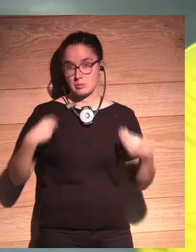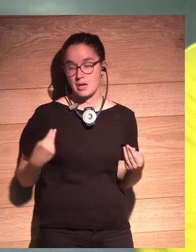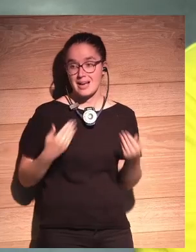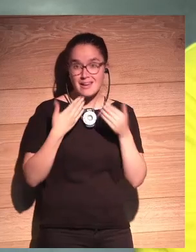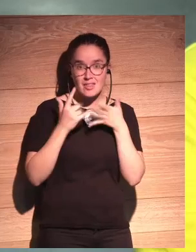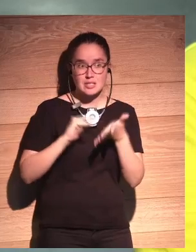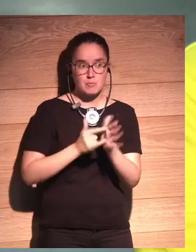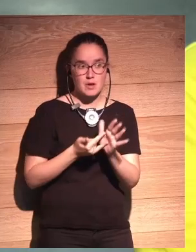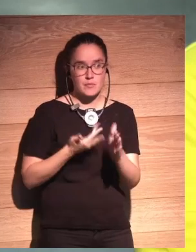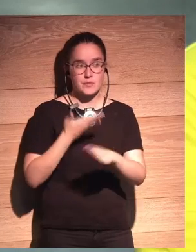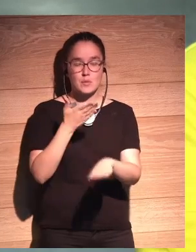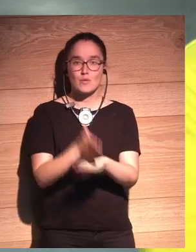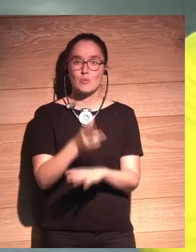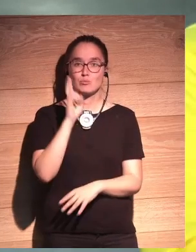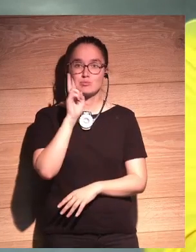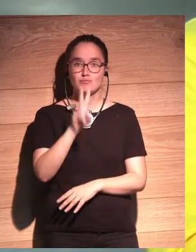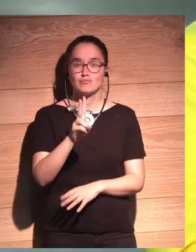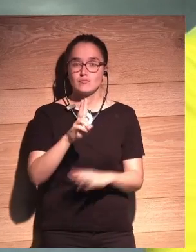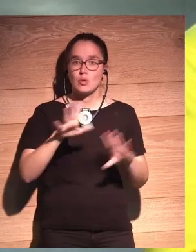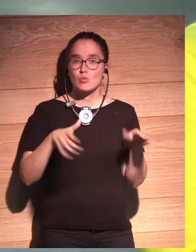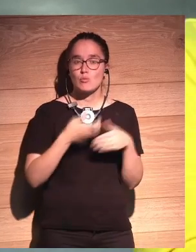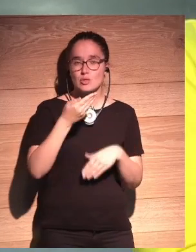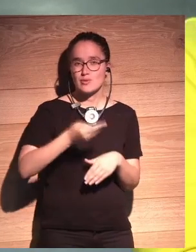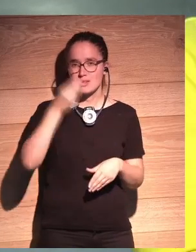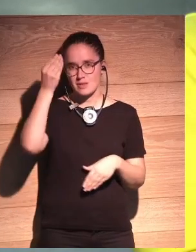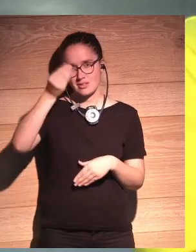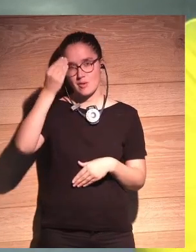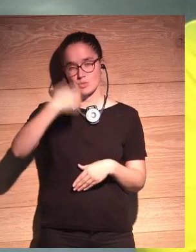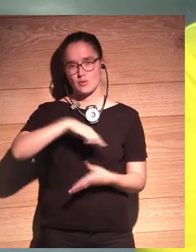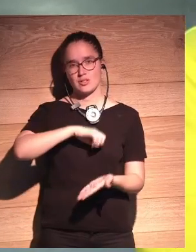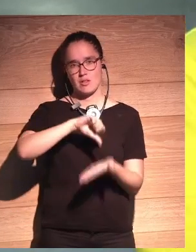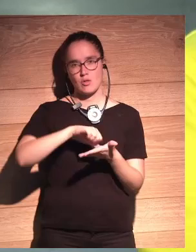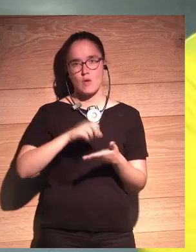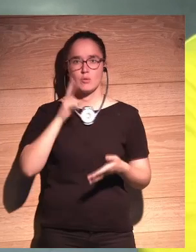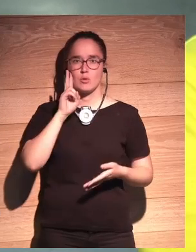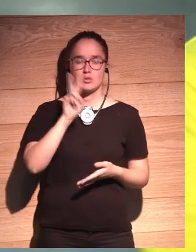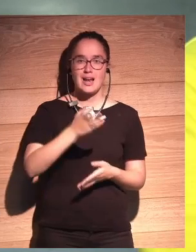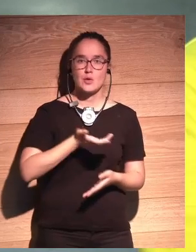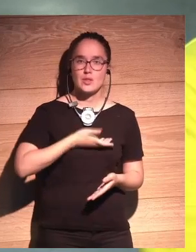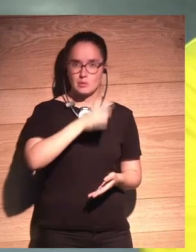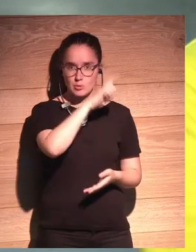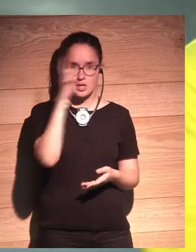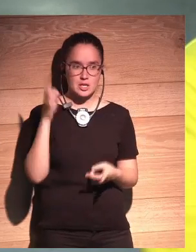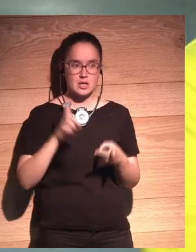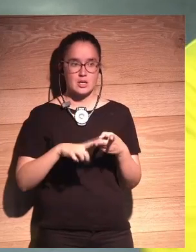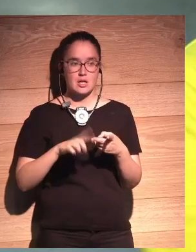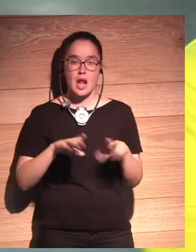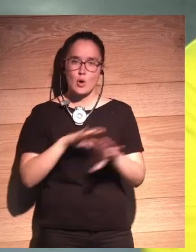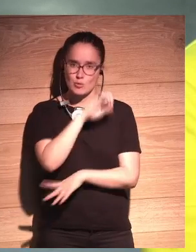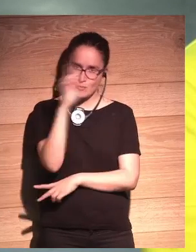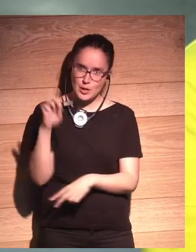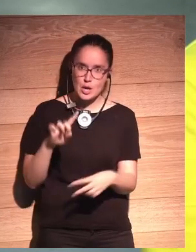this plan, we moved, we went to meet with the relevant authorities